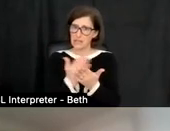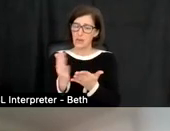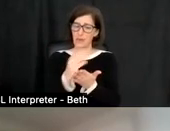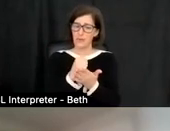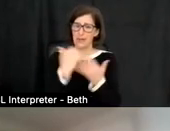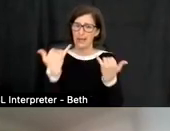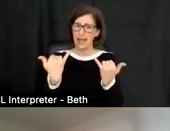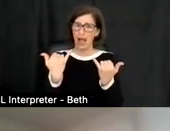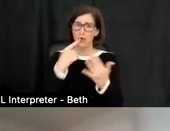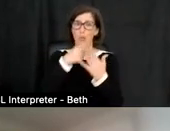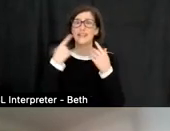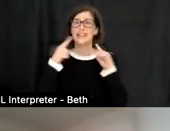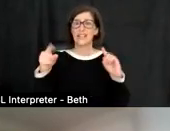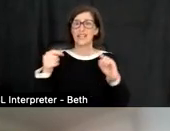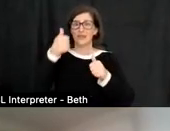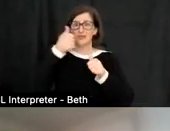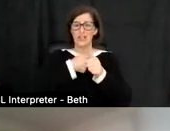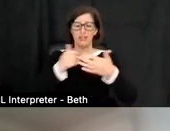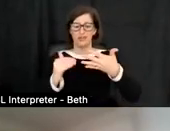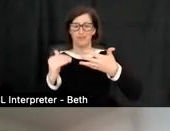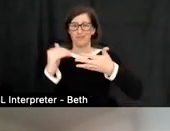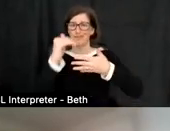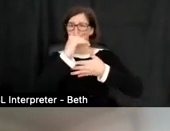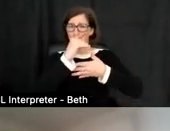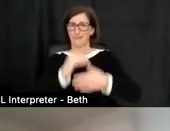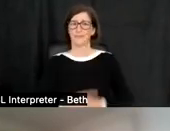at the different steps. Next slide, please.